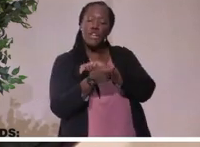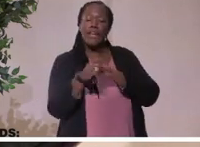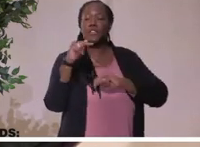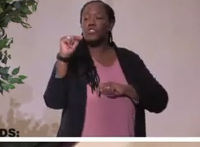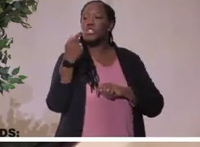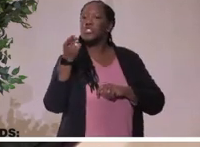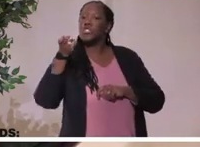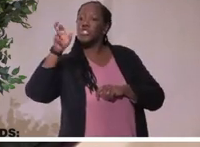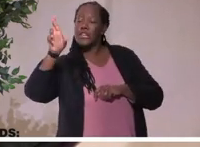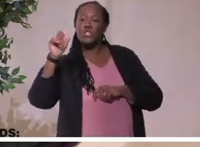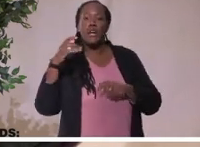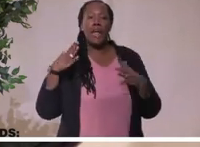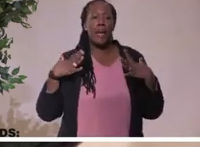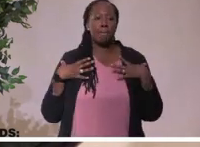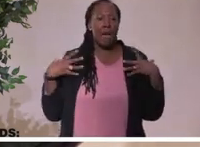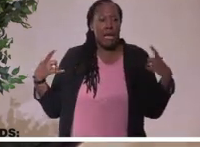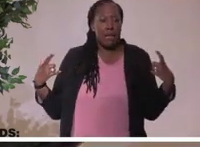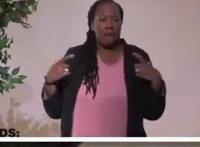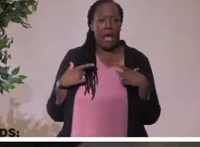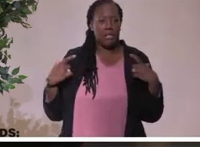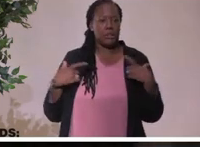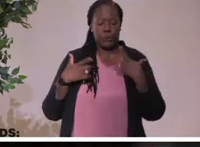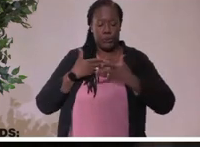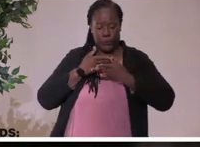were non-existent.